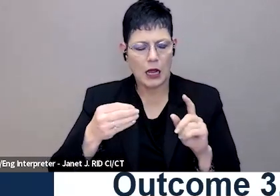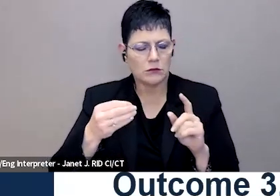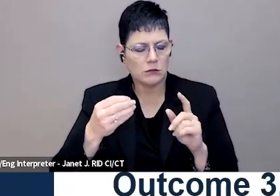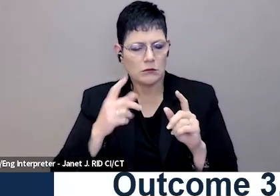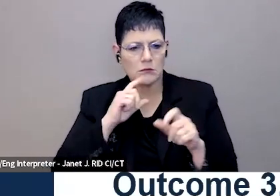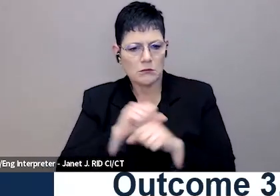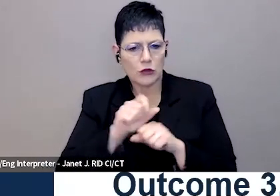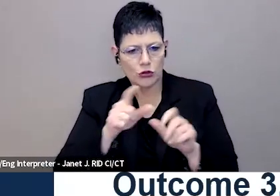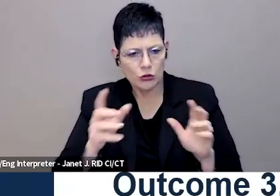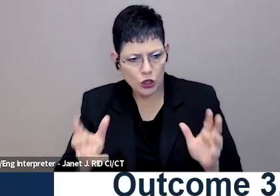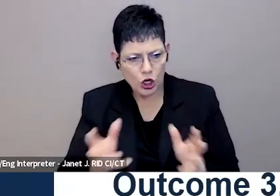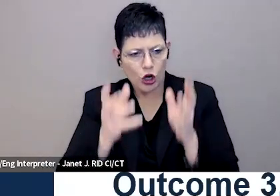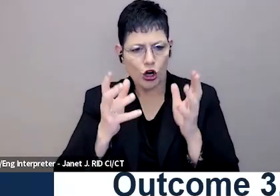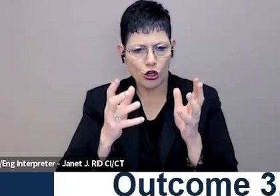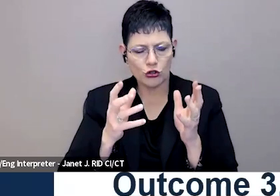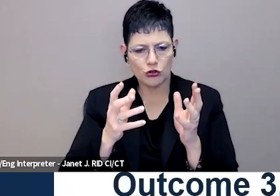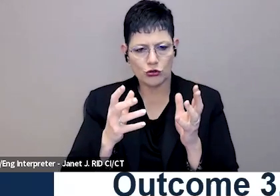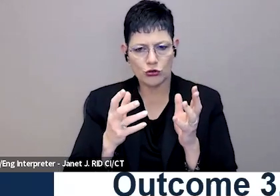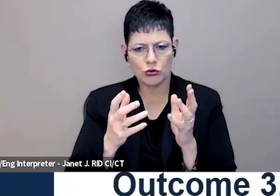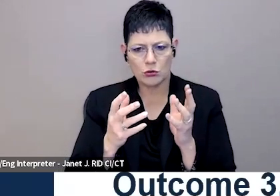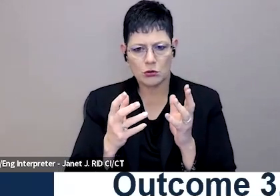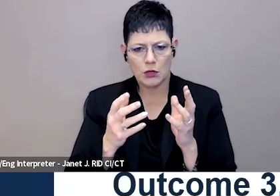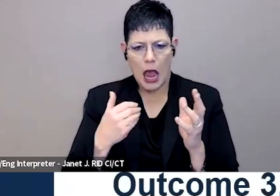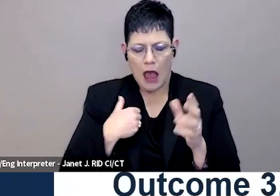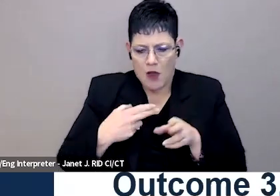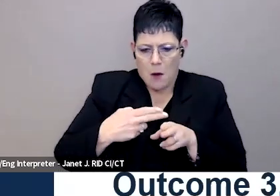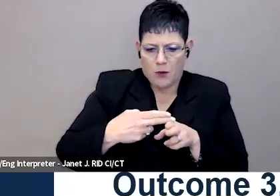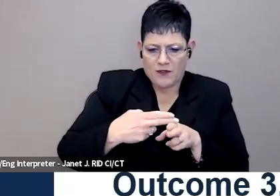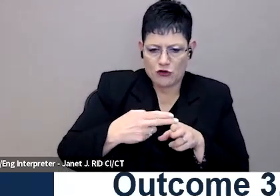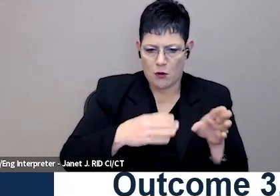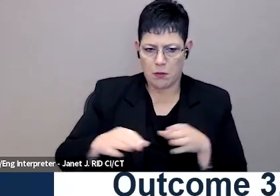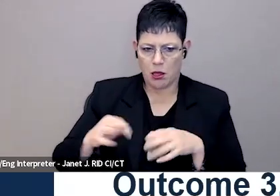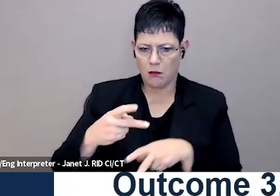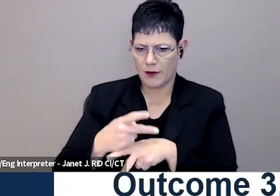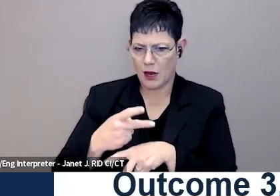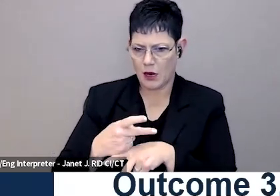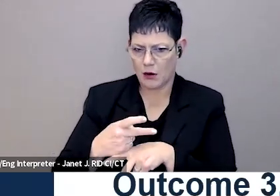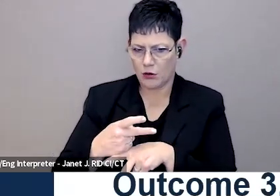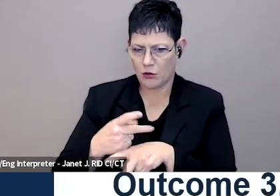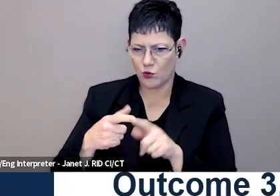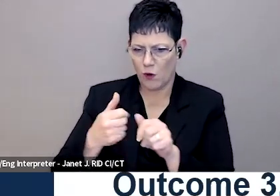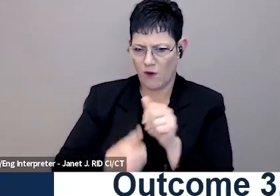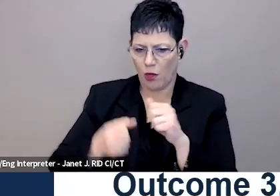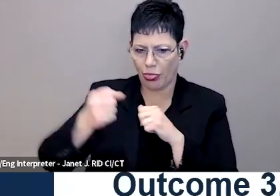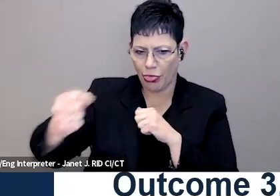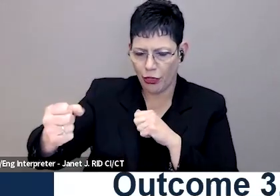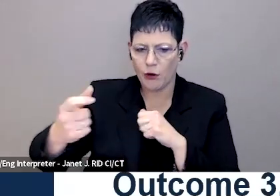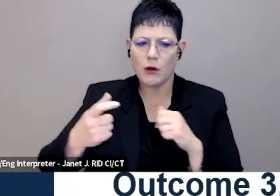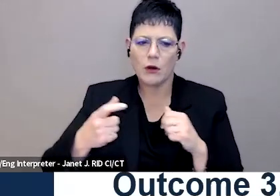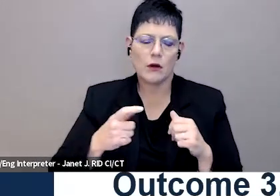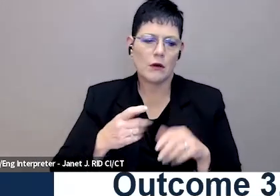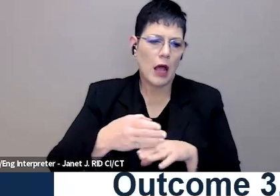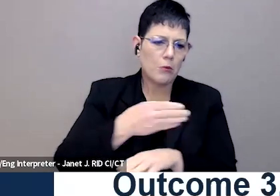encourage CMS's work on promoting provisional plans of care, as well as improving things